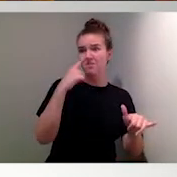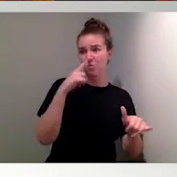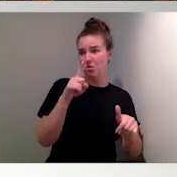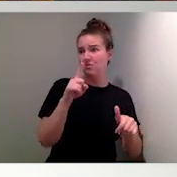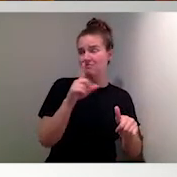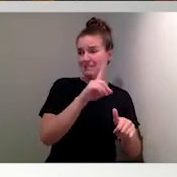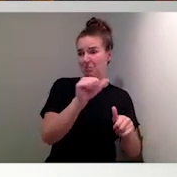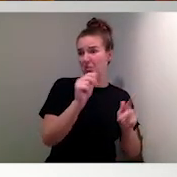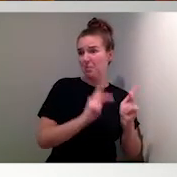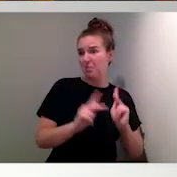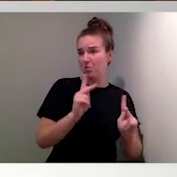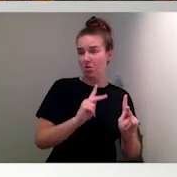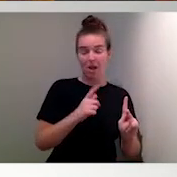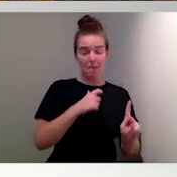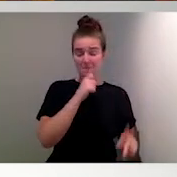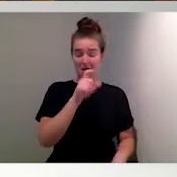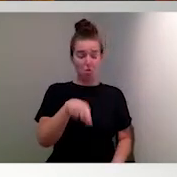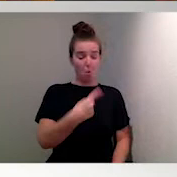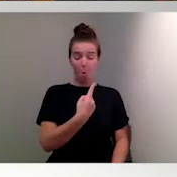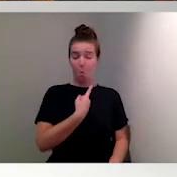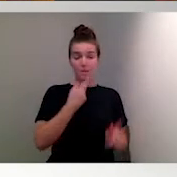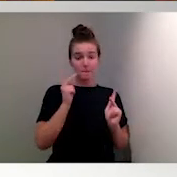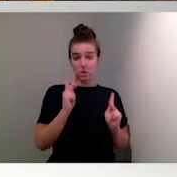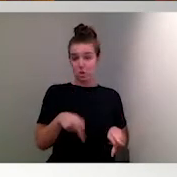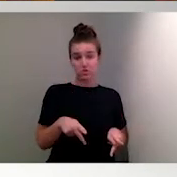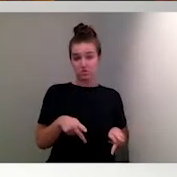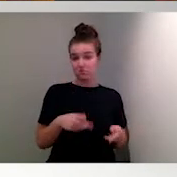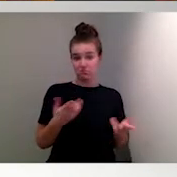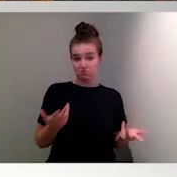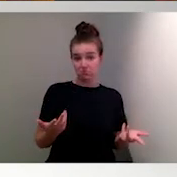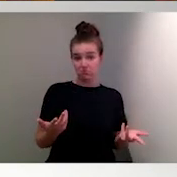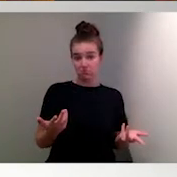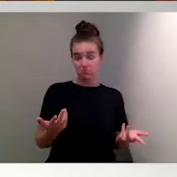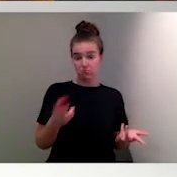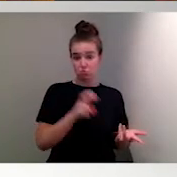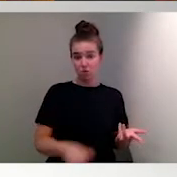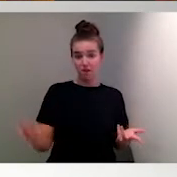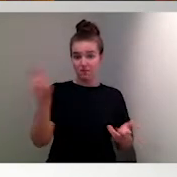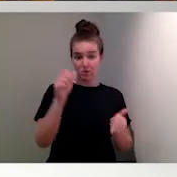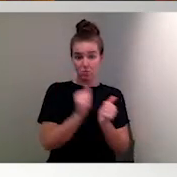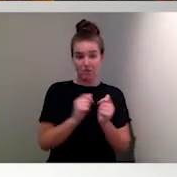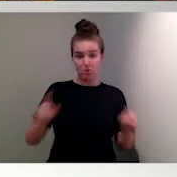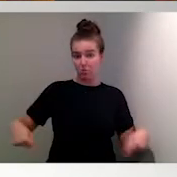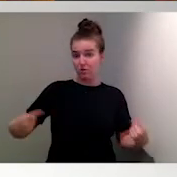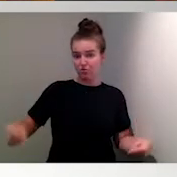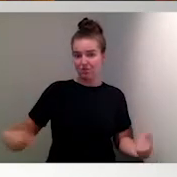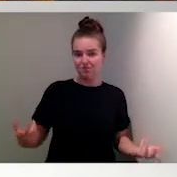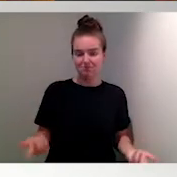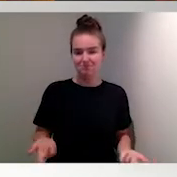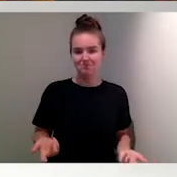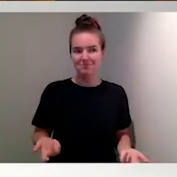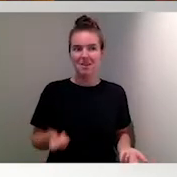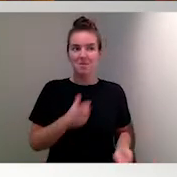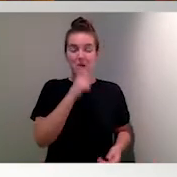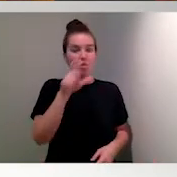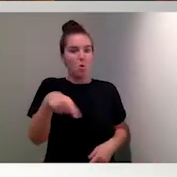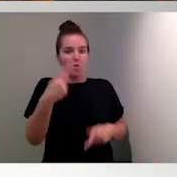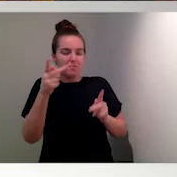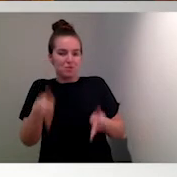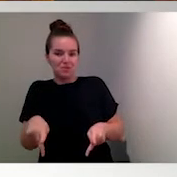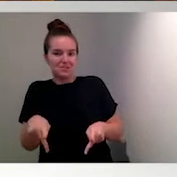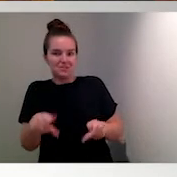person traveling who is in a chair, and I know I'm not the only person with a child who has a cognitive disability or food